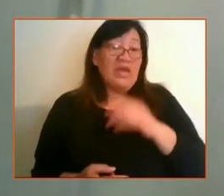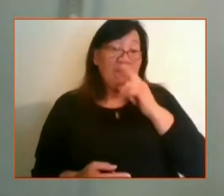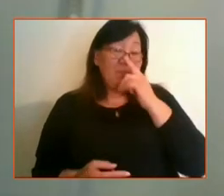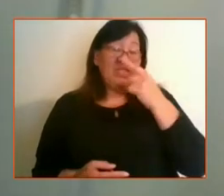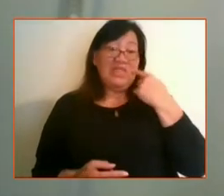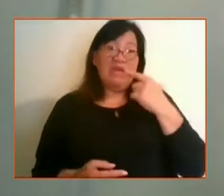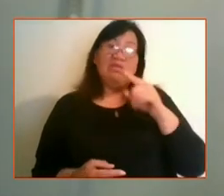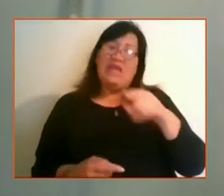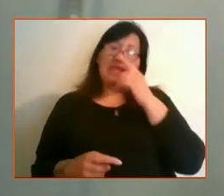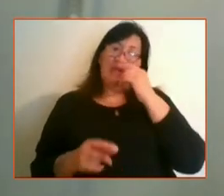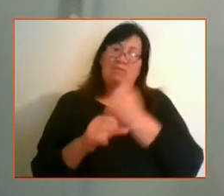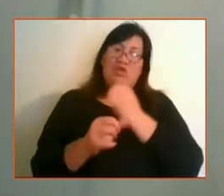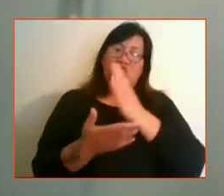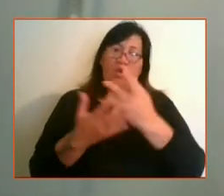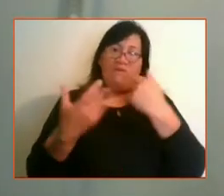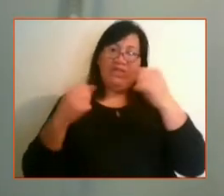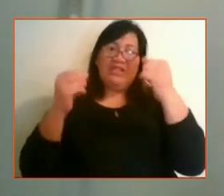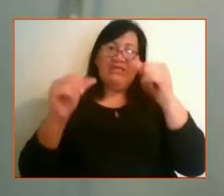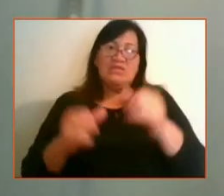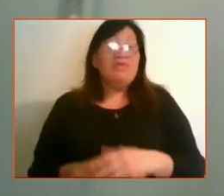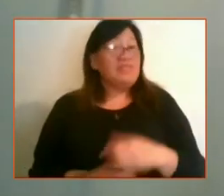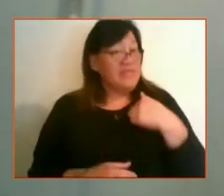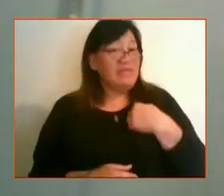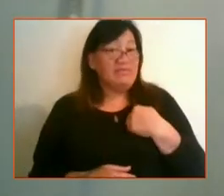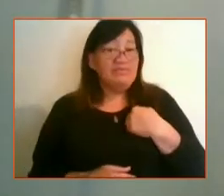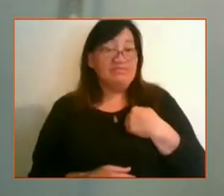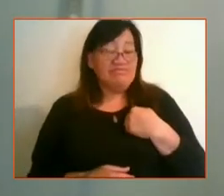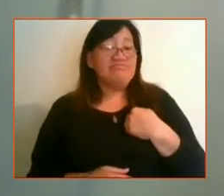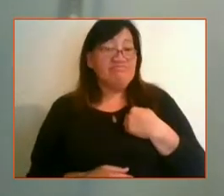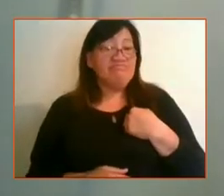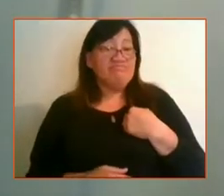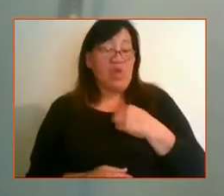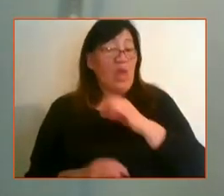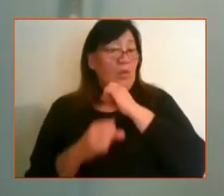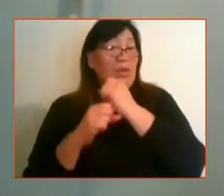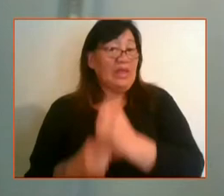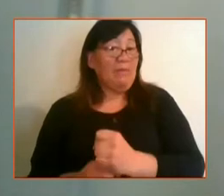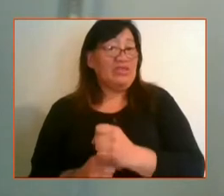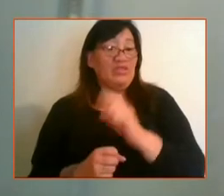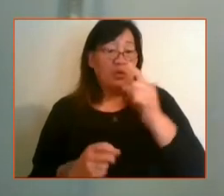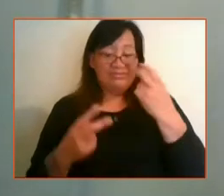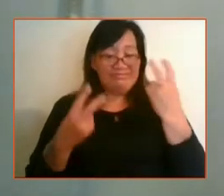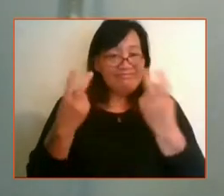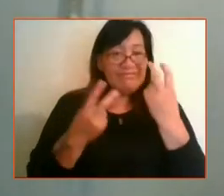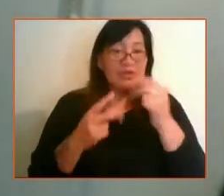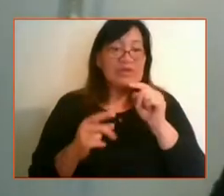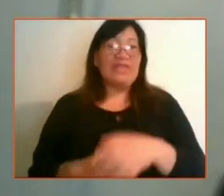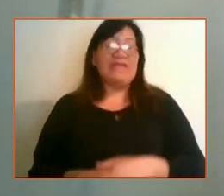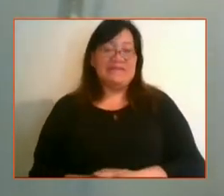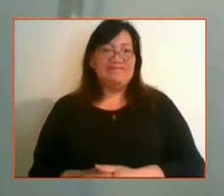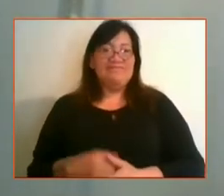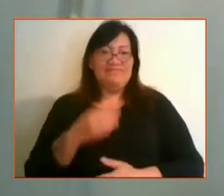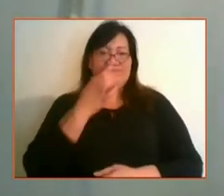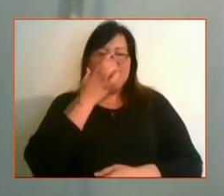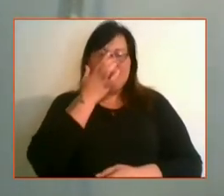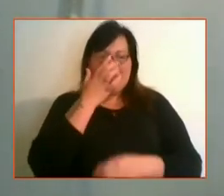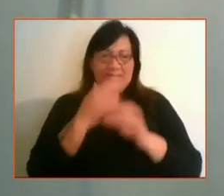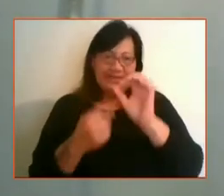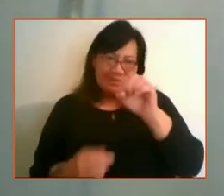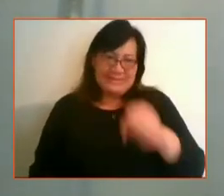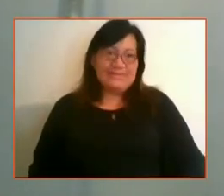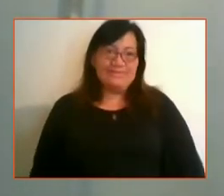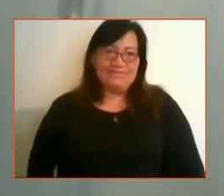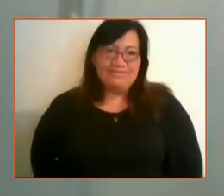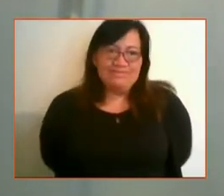more effective, then that's certainly something I'd be committing to exploring. Committing to exploring. Okay, yeah. All